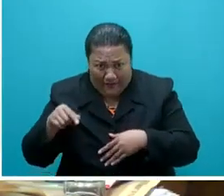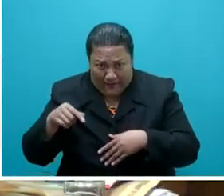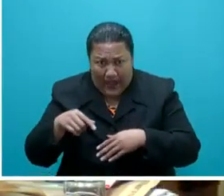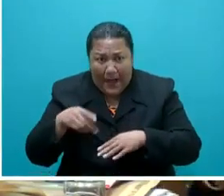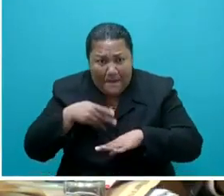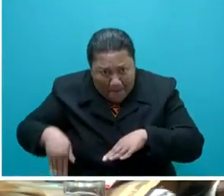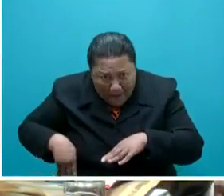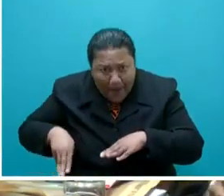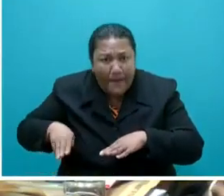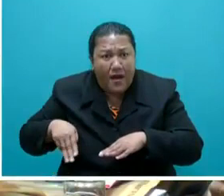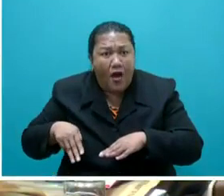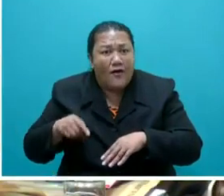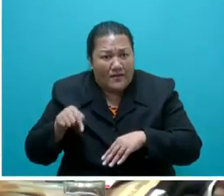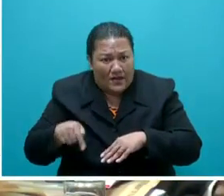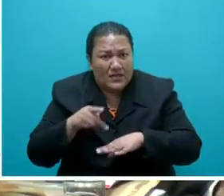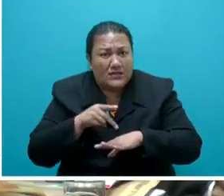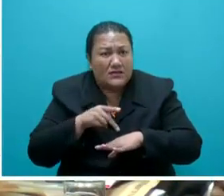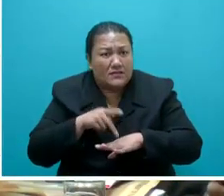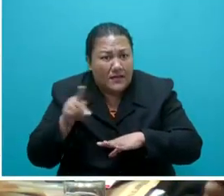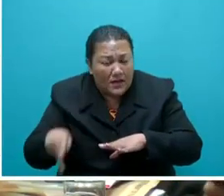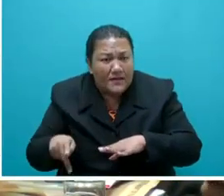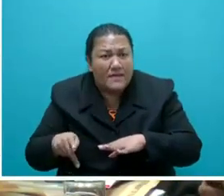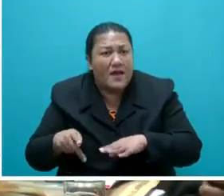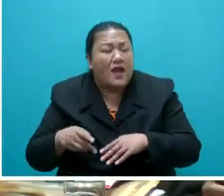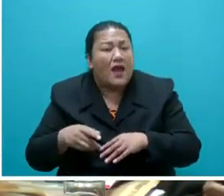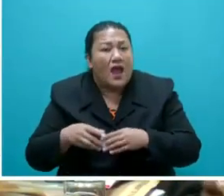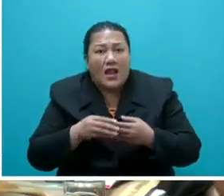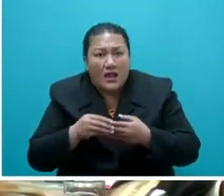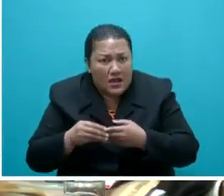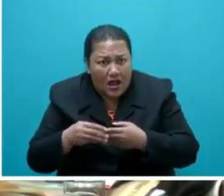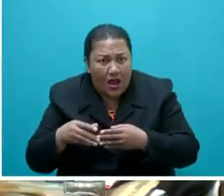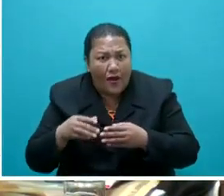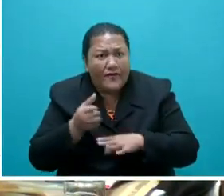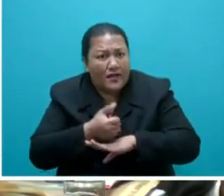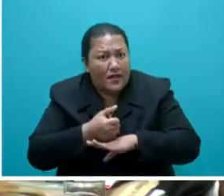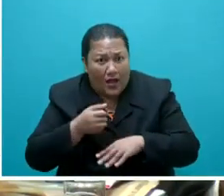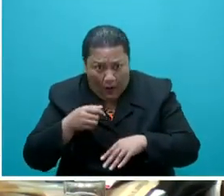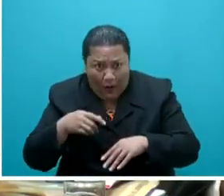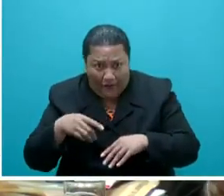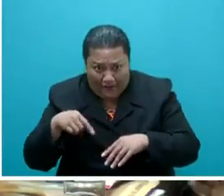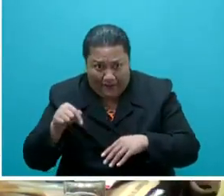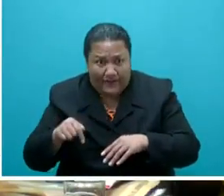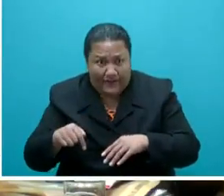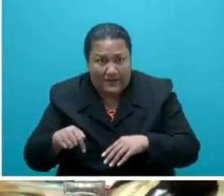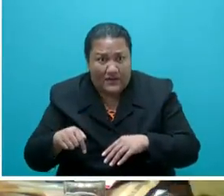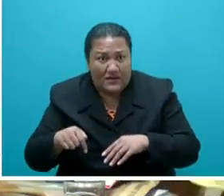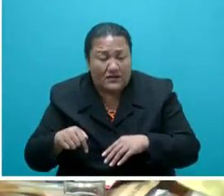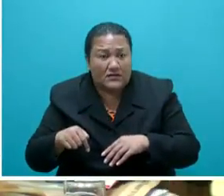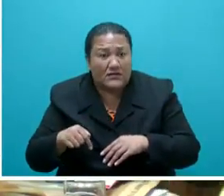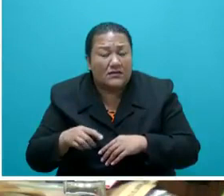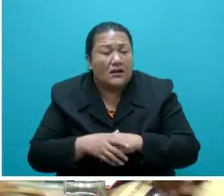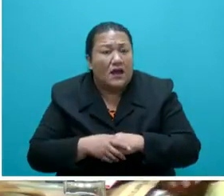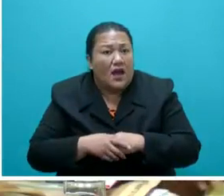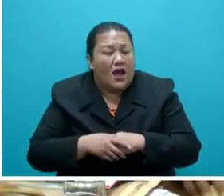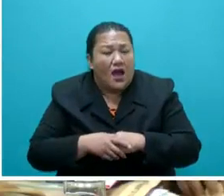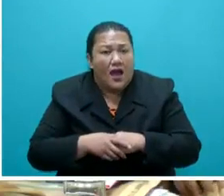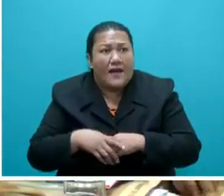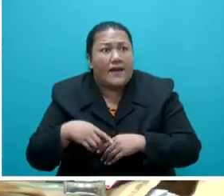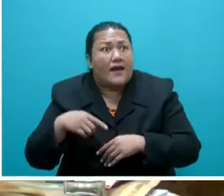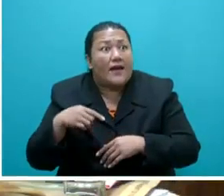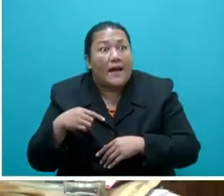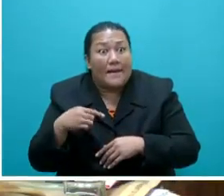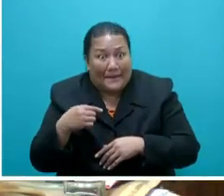used as political football. As a member of this House, whether we like it or not, we attract